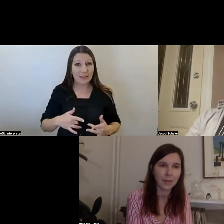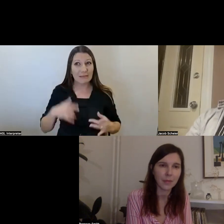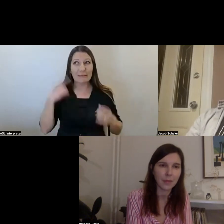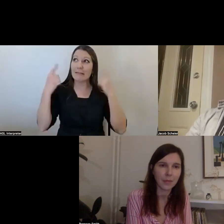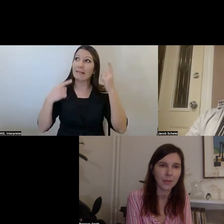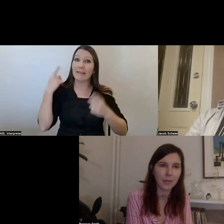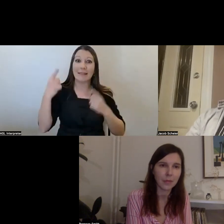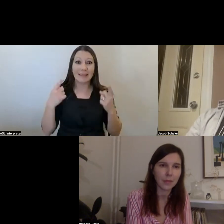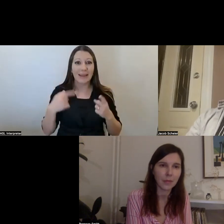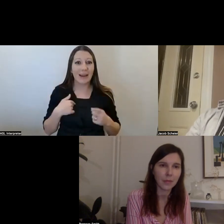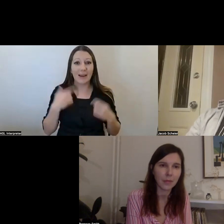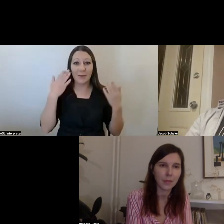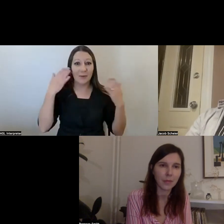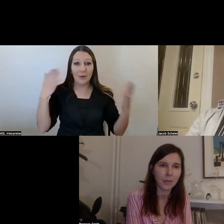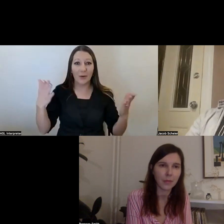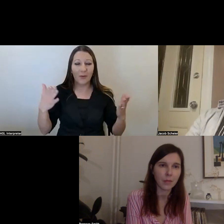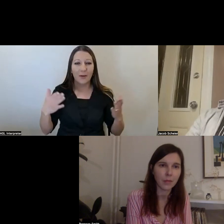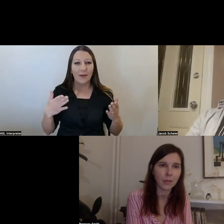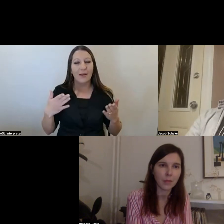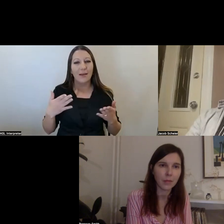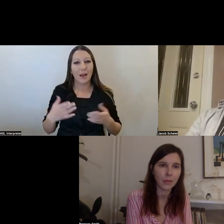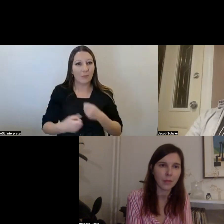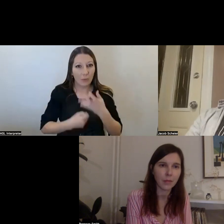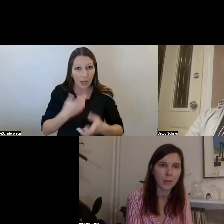myself to do that. So,